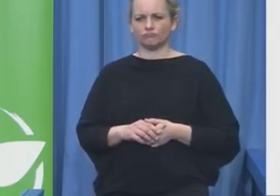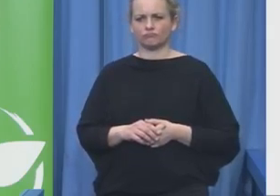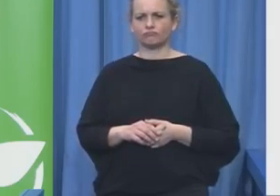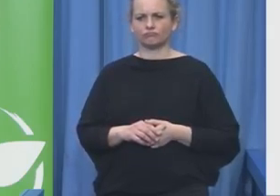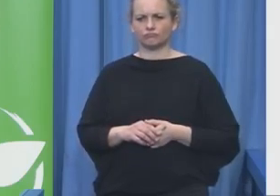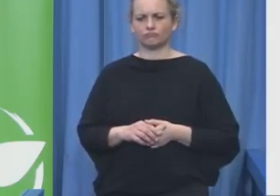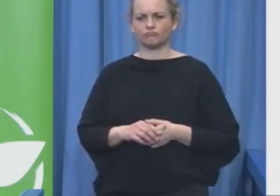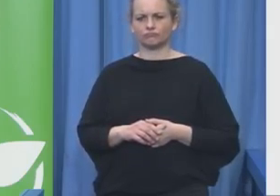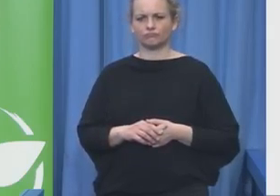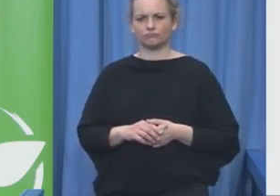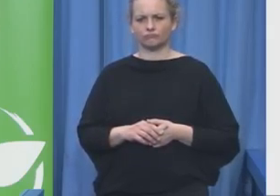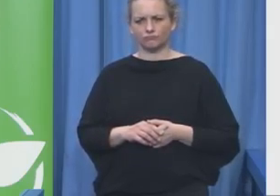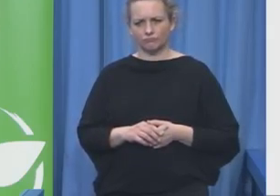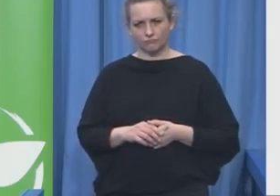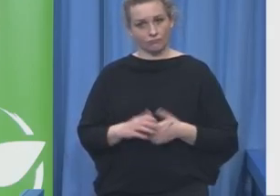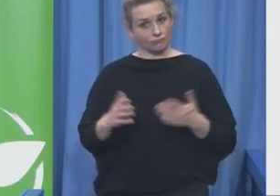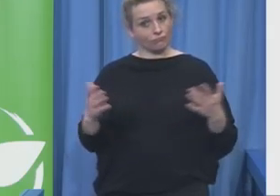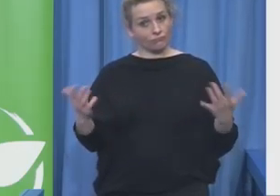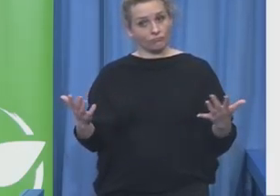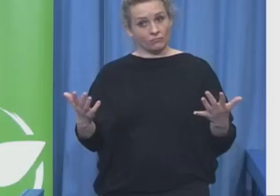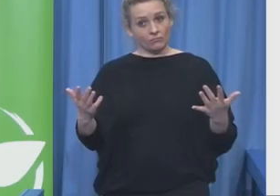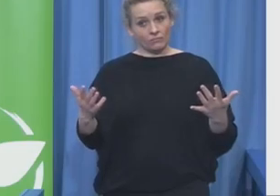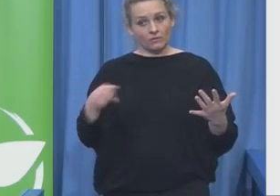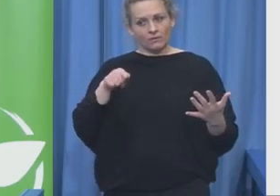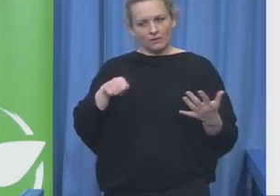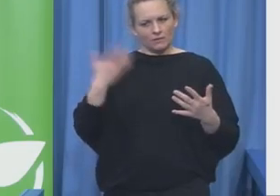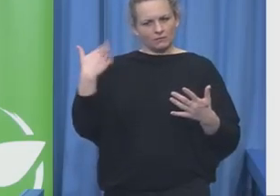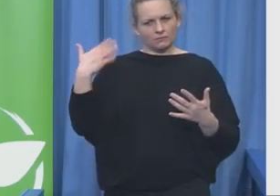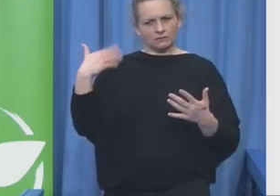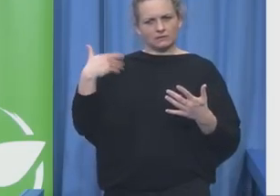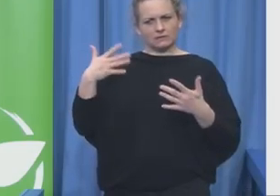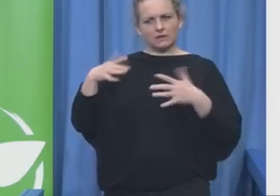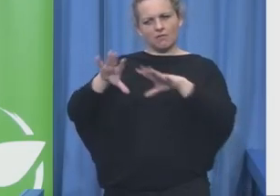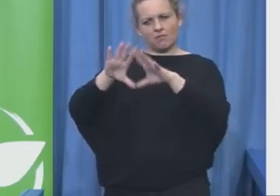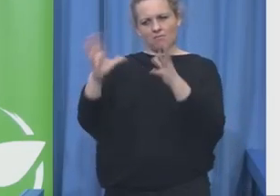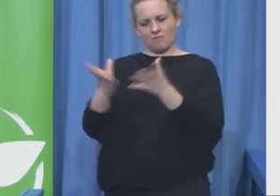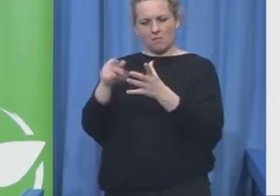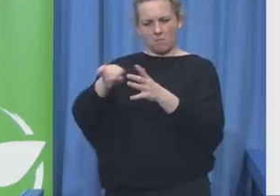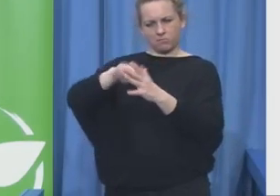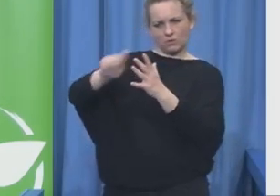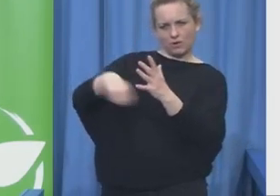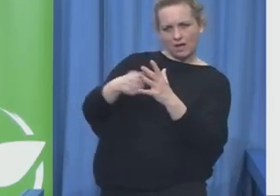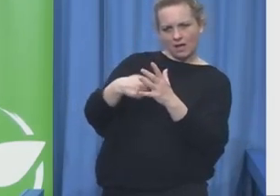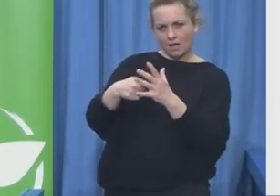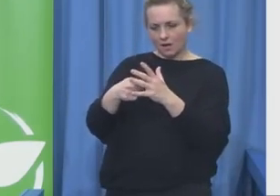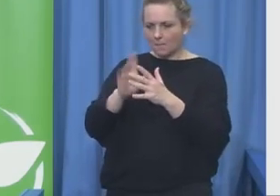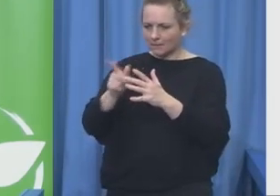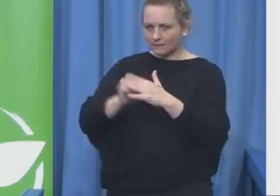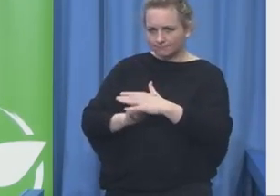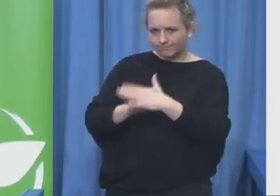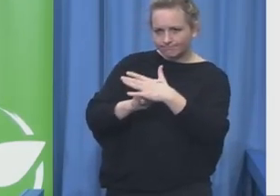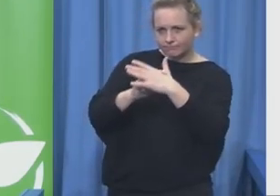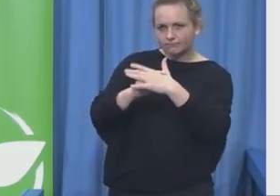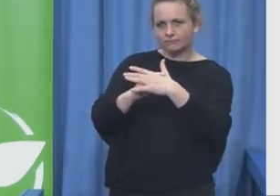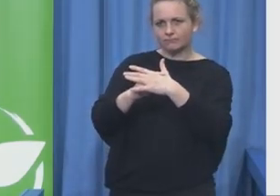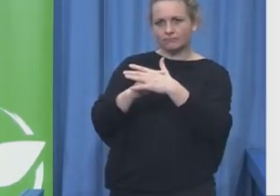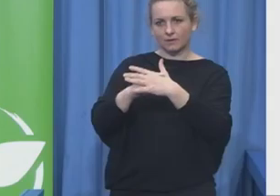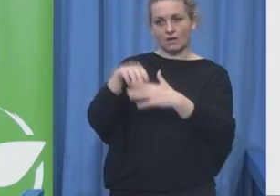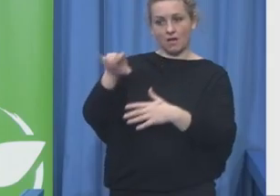and accessibility barriers. So at the end, the people we were supporting received the same kind of product that